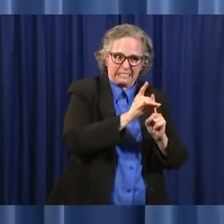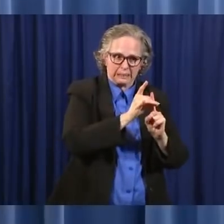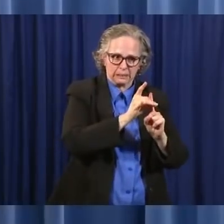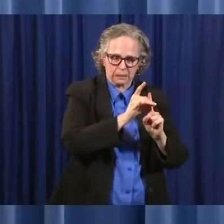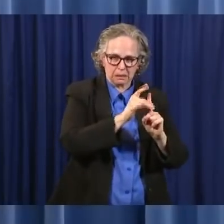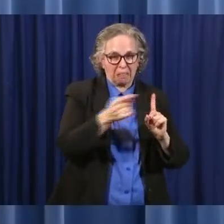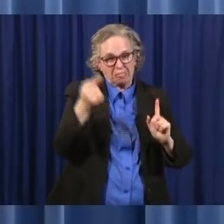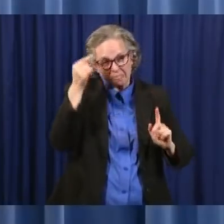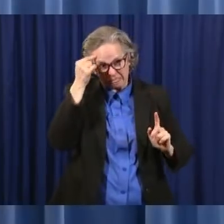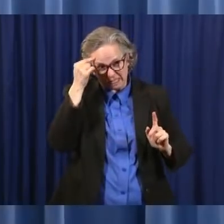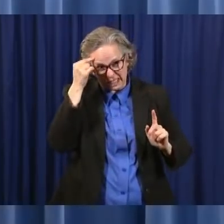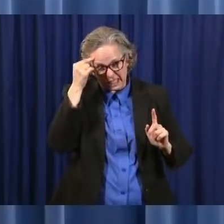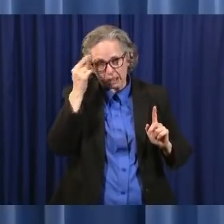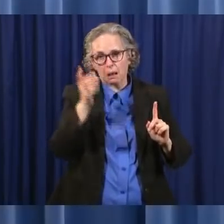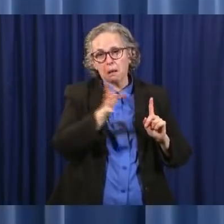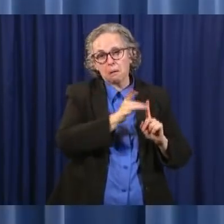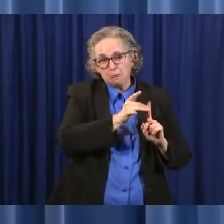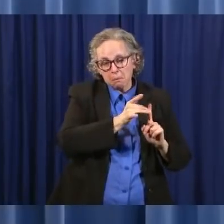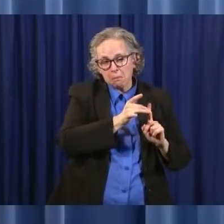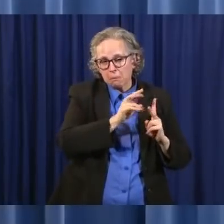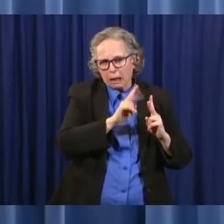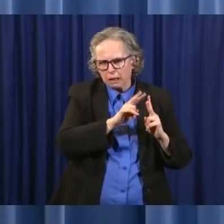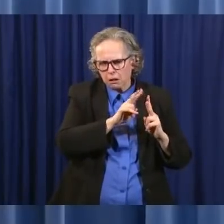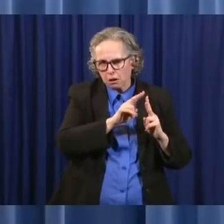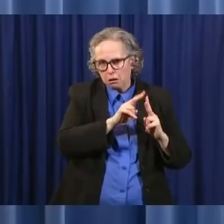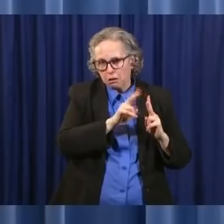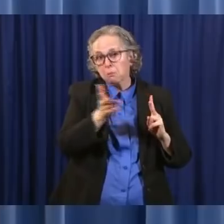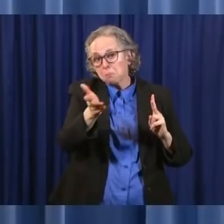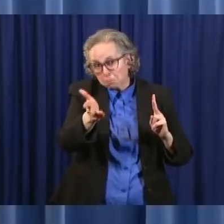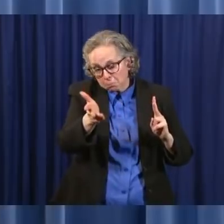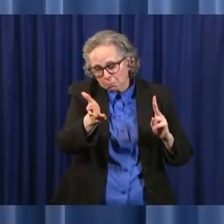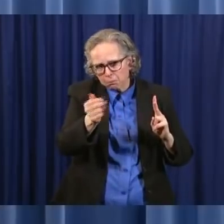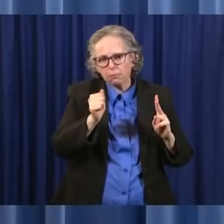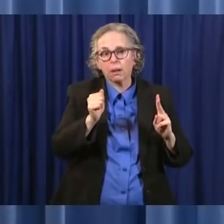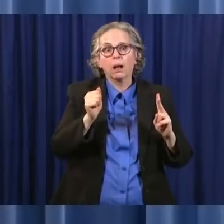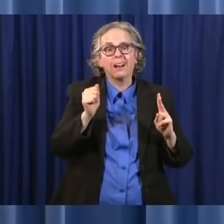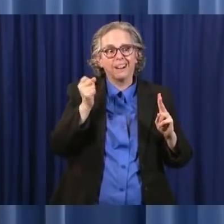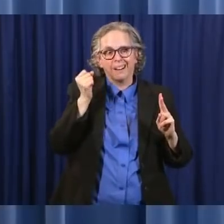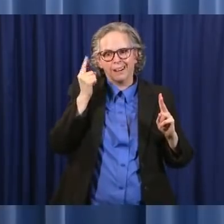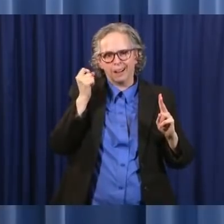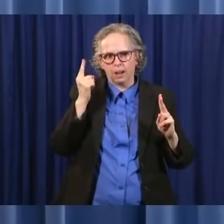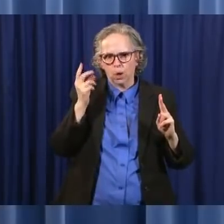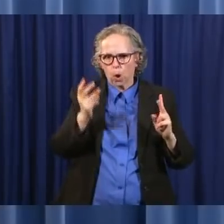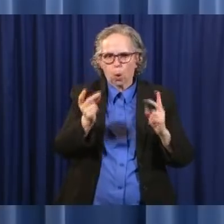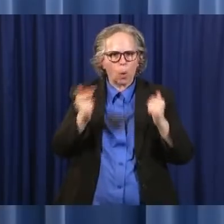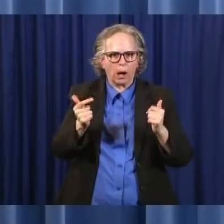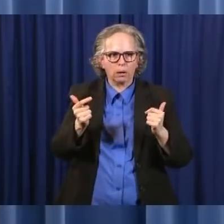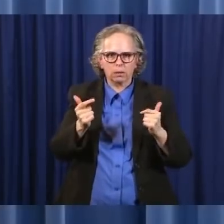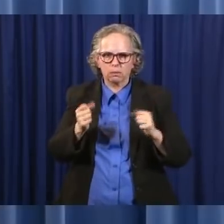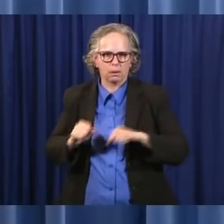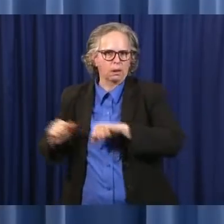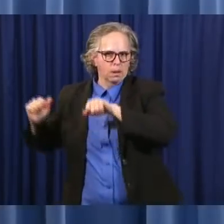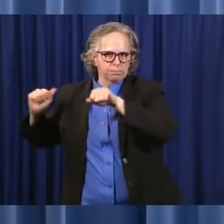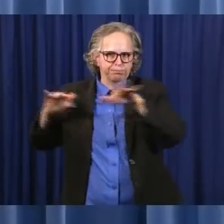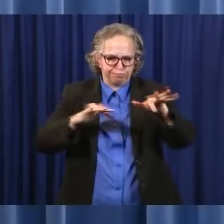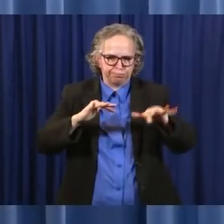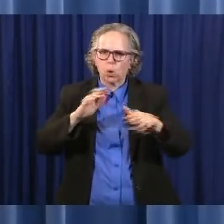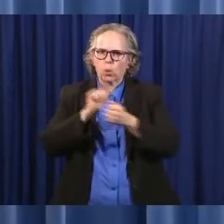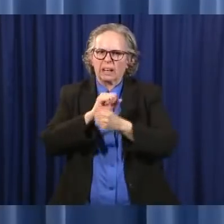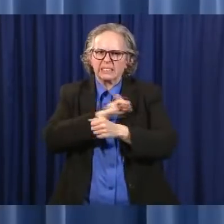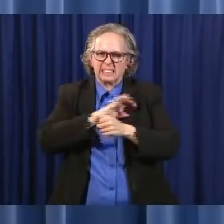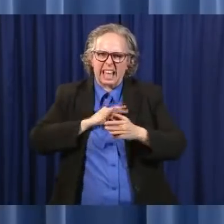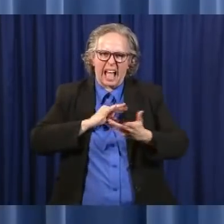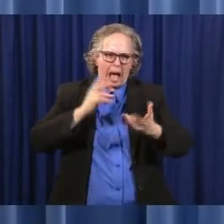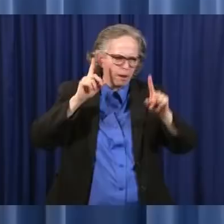fact might be COVID-19, the ability then to come in and do that strategic